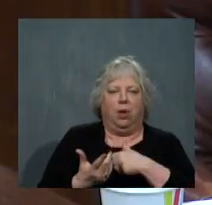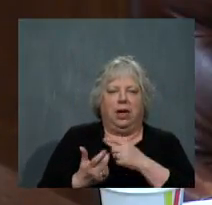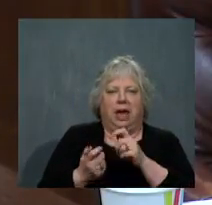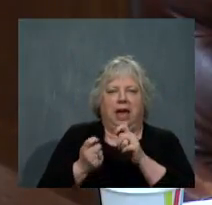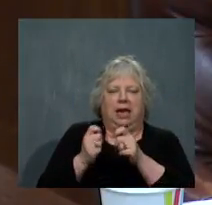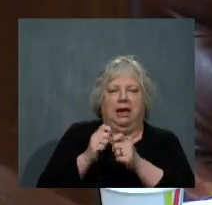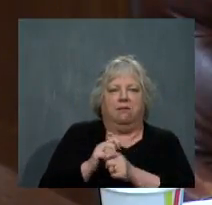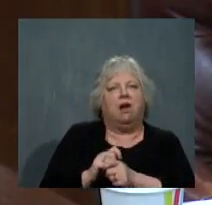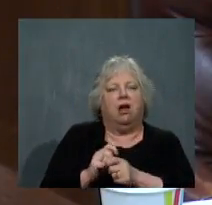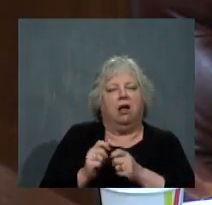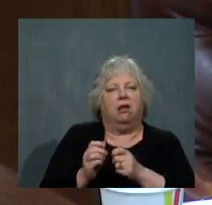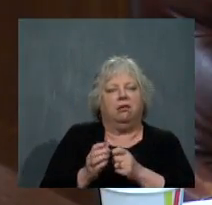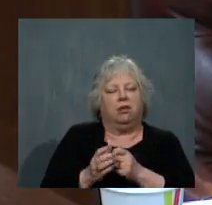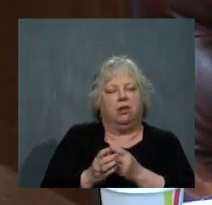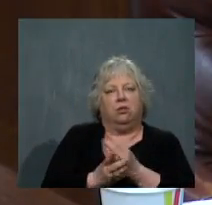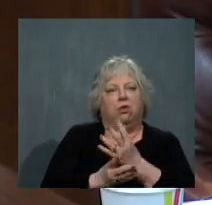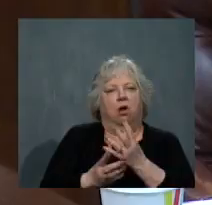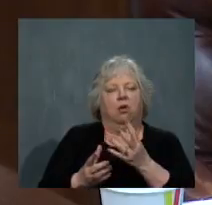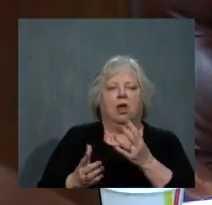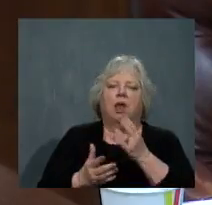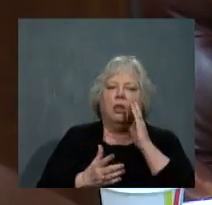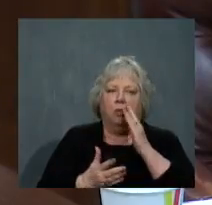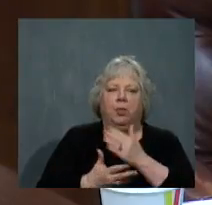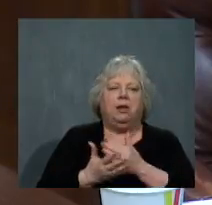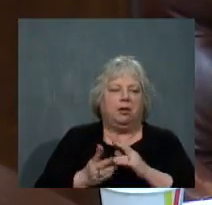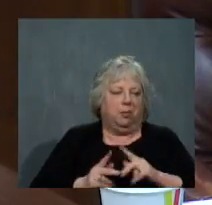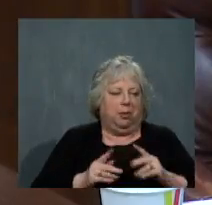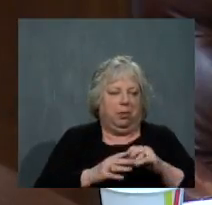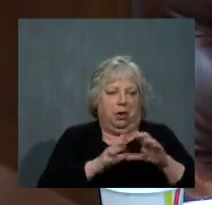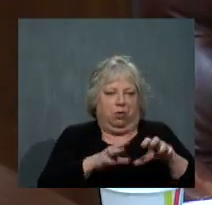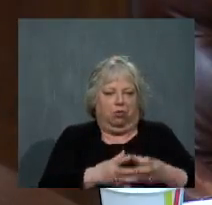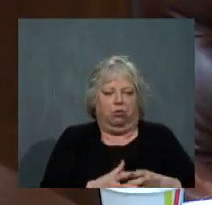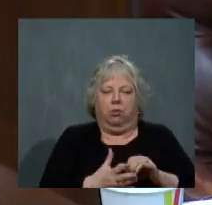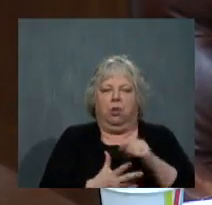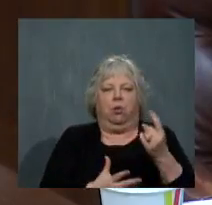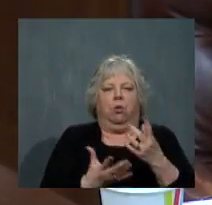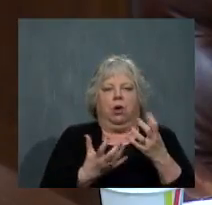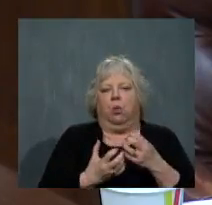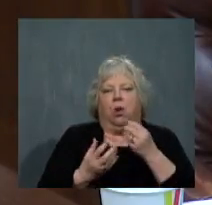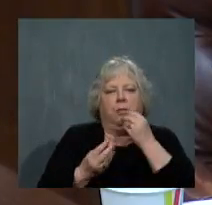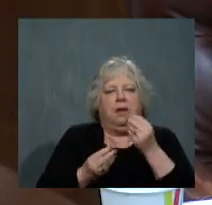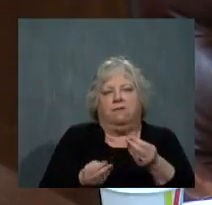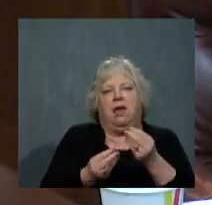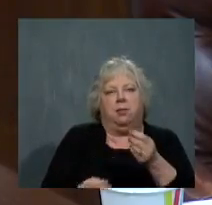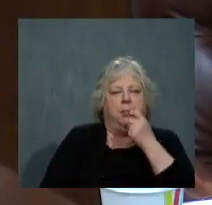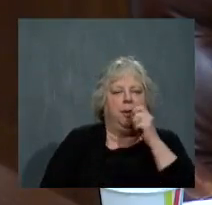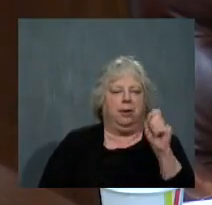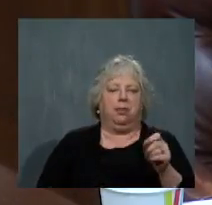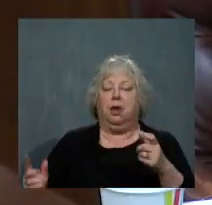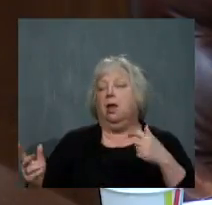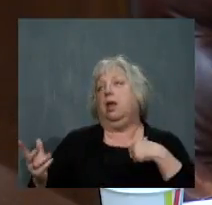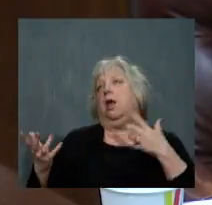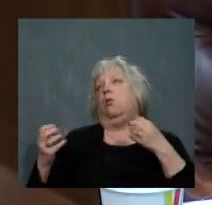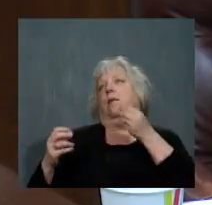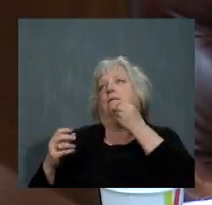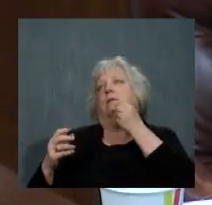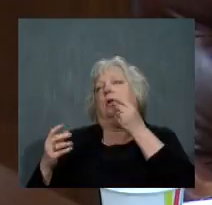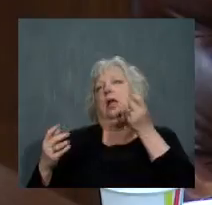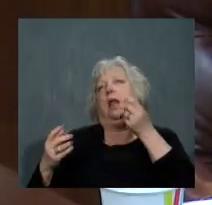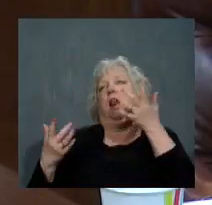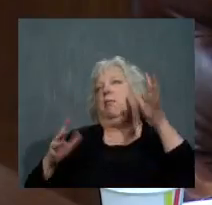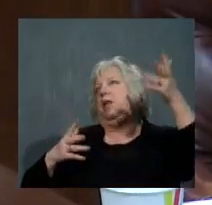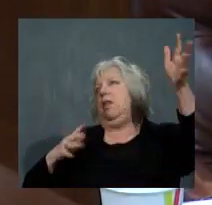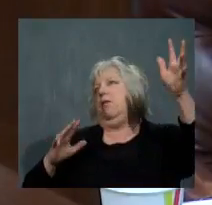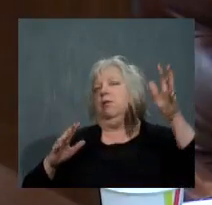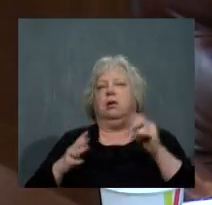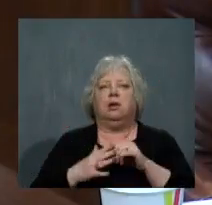There's going to be some people in this group of people who only want to be fed. I want to be fed, leave me alone.